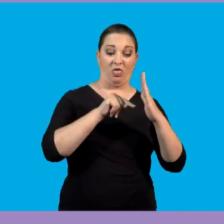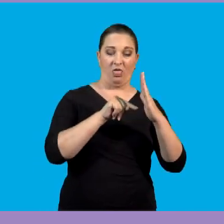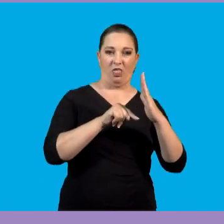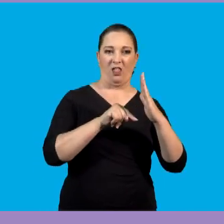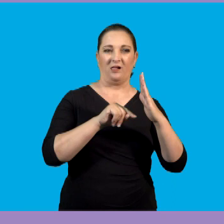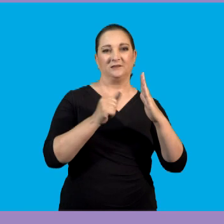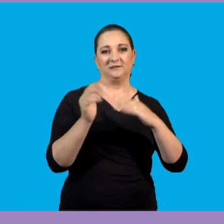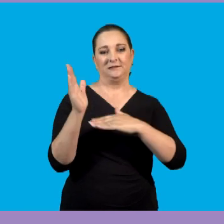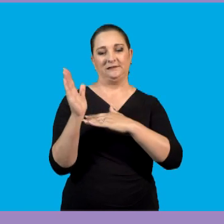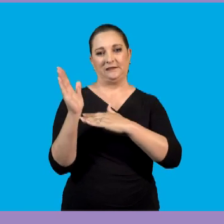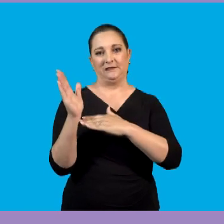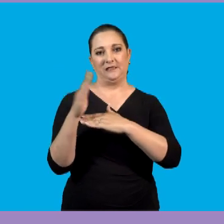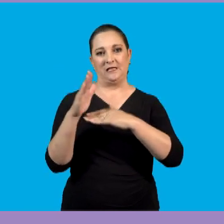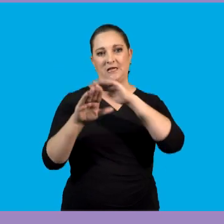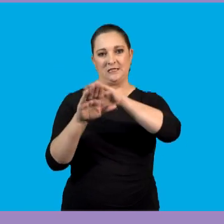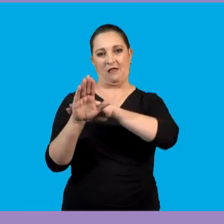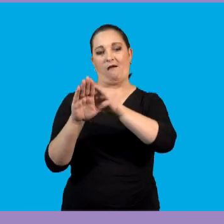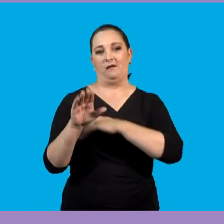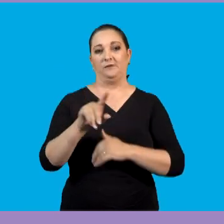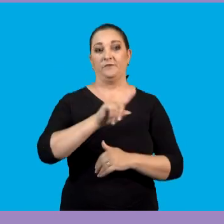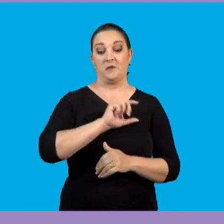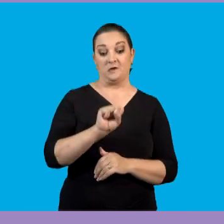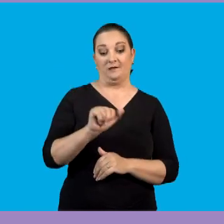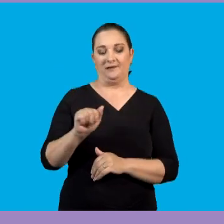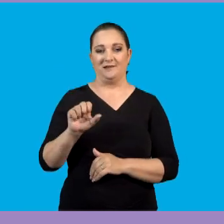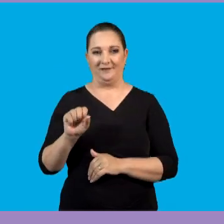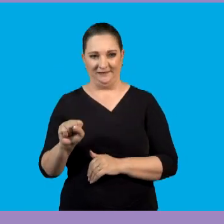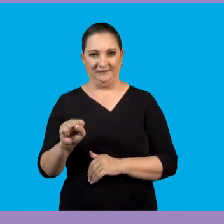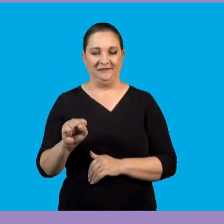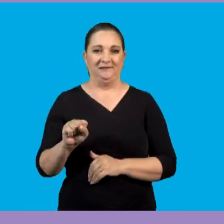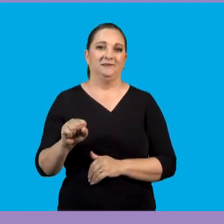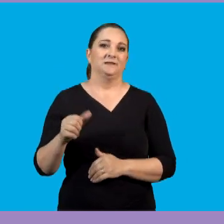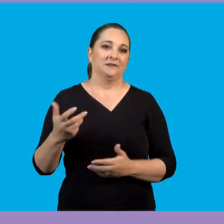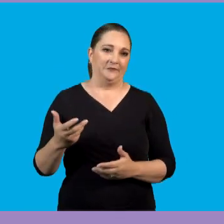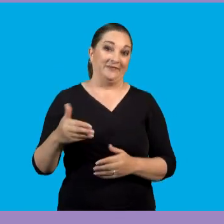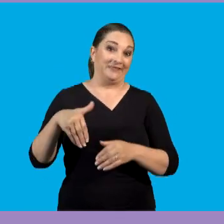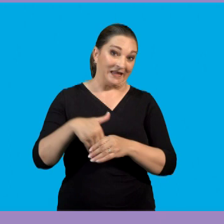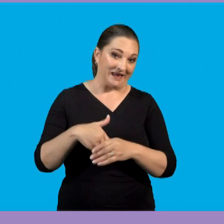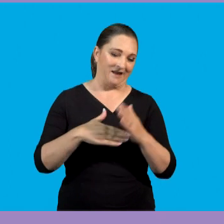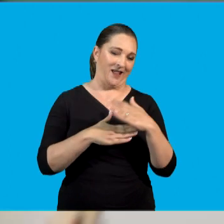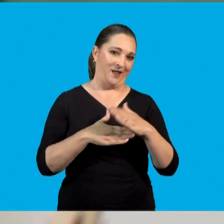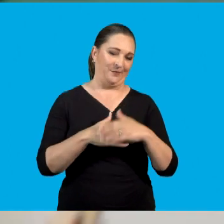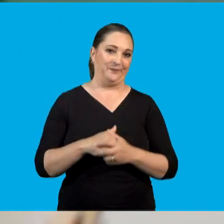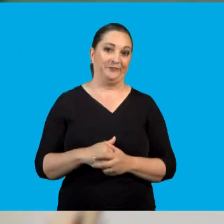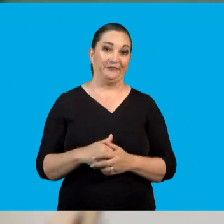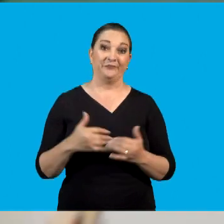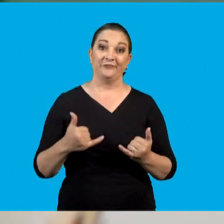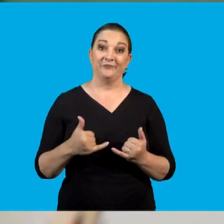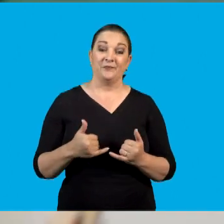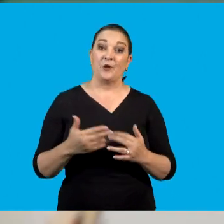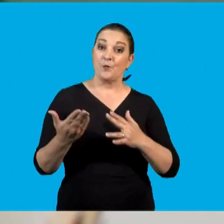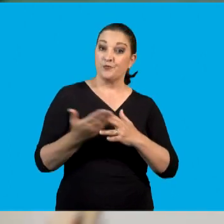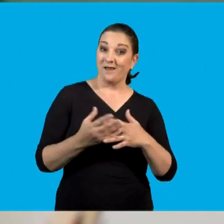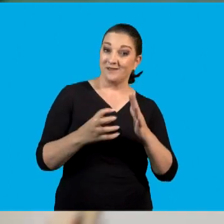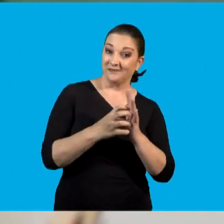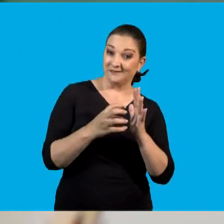angle, and another side. So that is two sides and the included angle. Let's quickly go to an ad